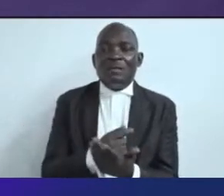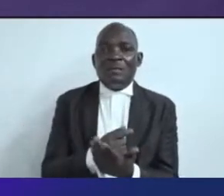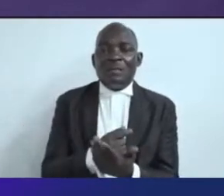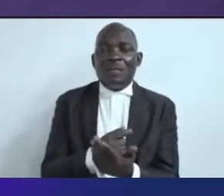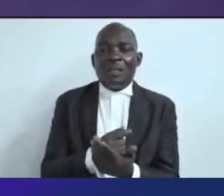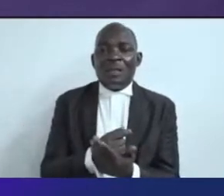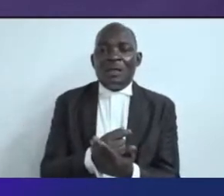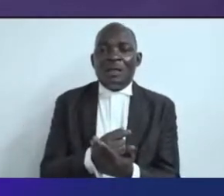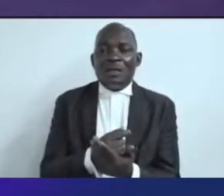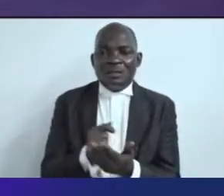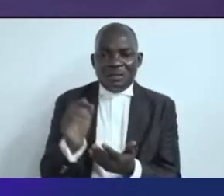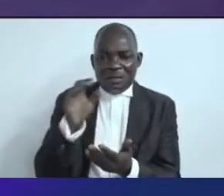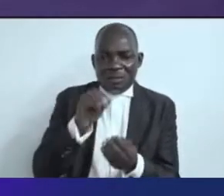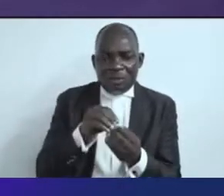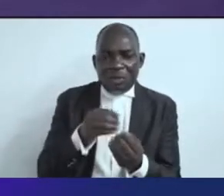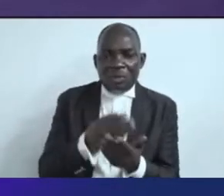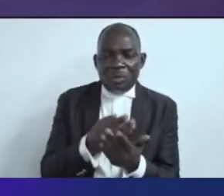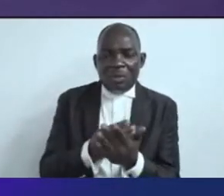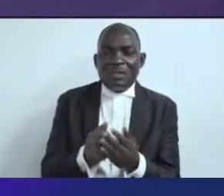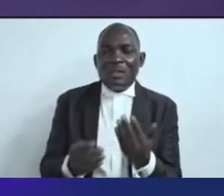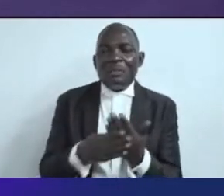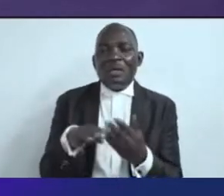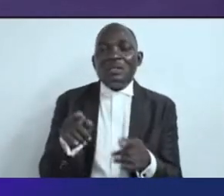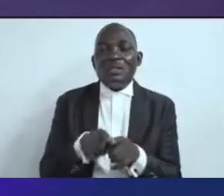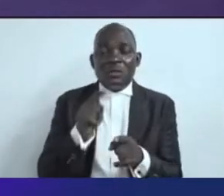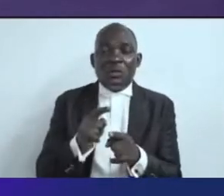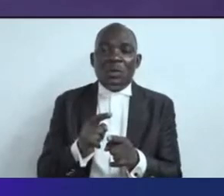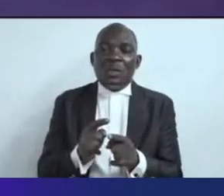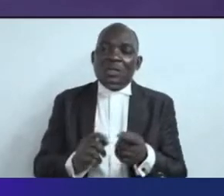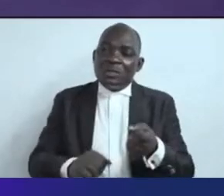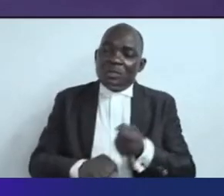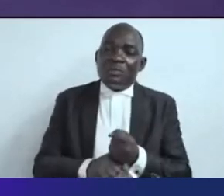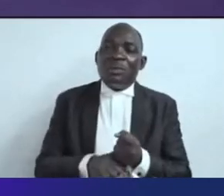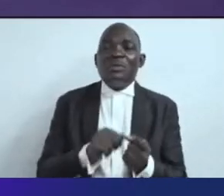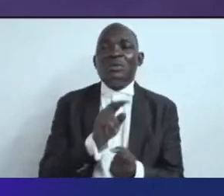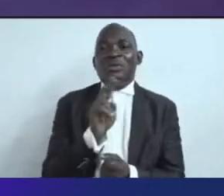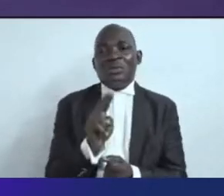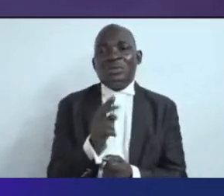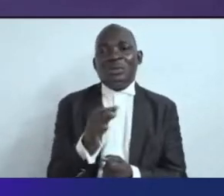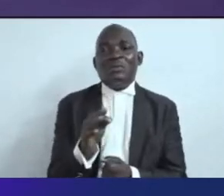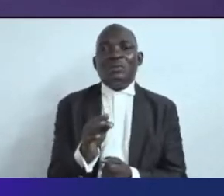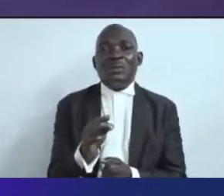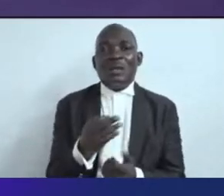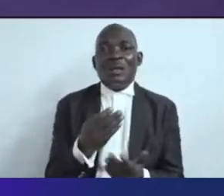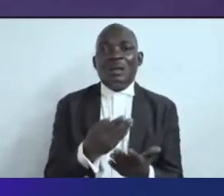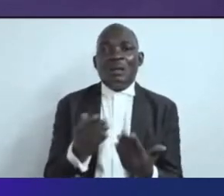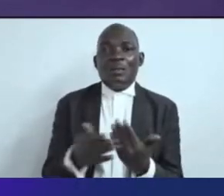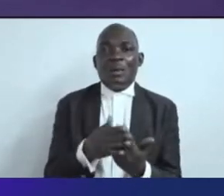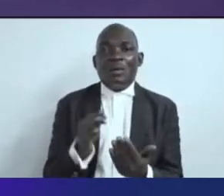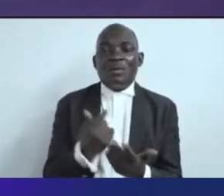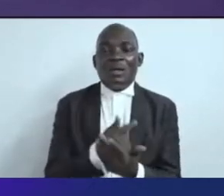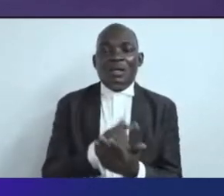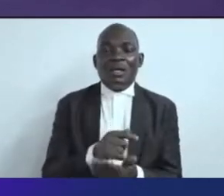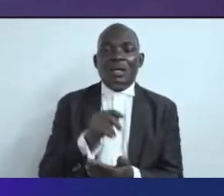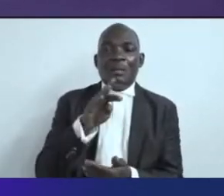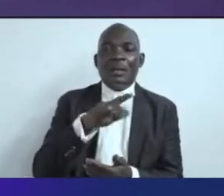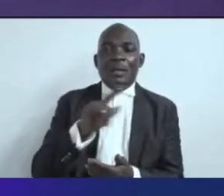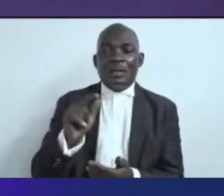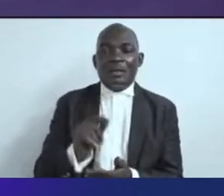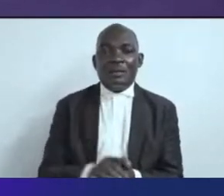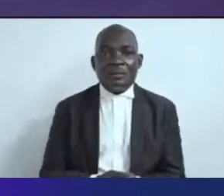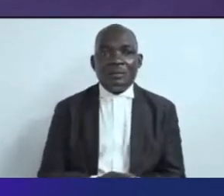liquidity in the banking sector and will supplement the use of our Bank of Ghana bills and overnight